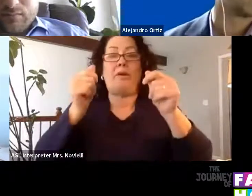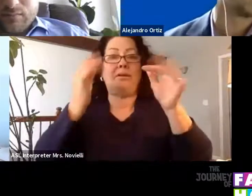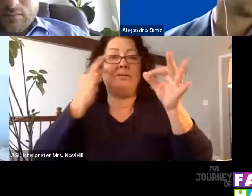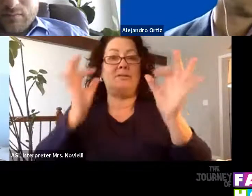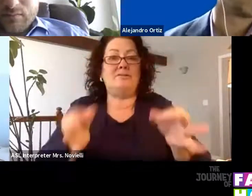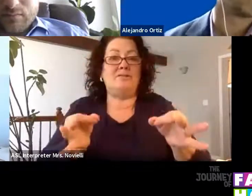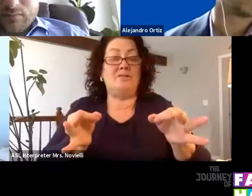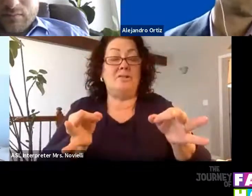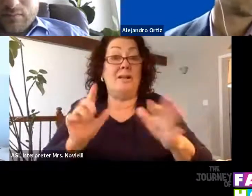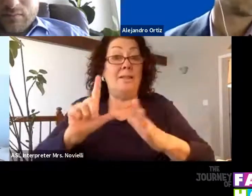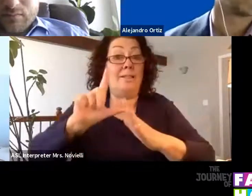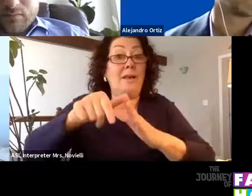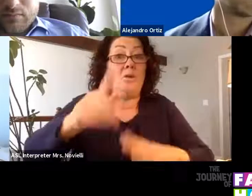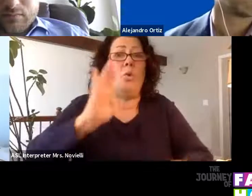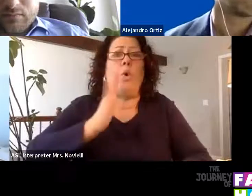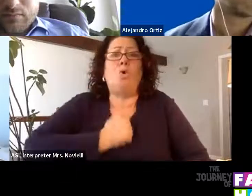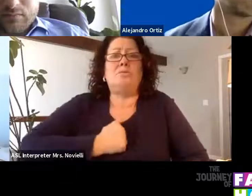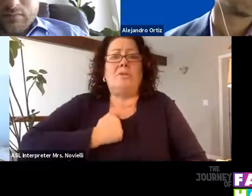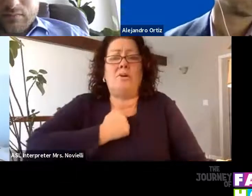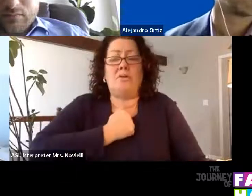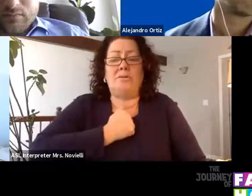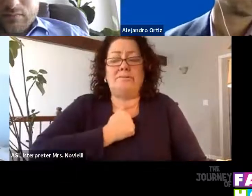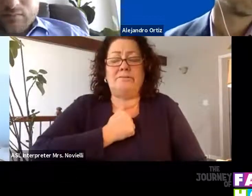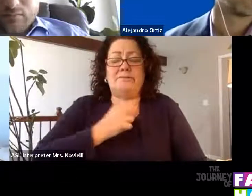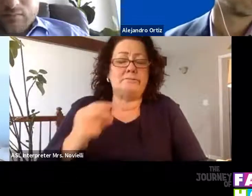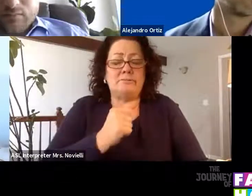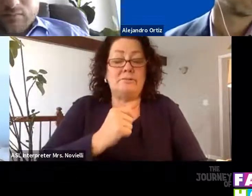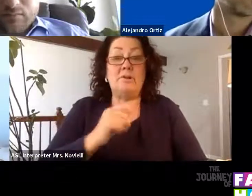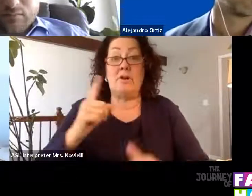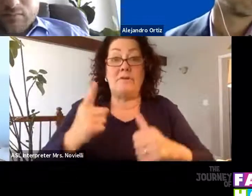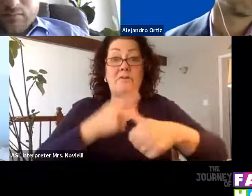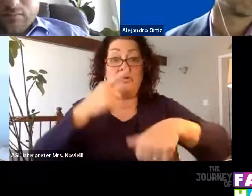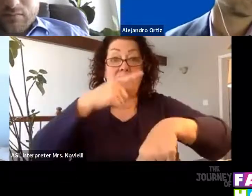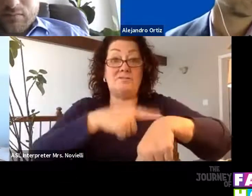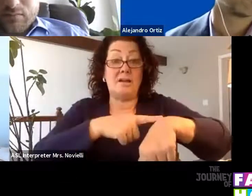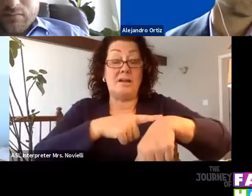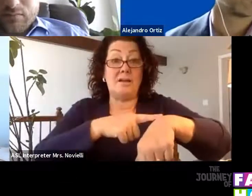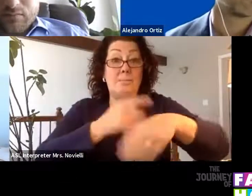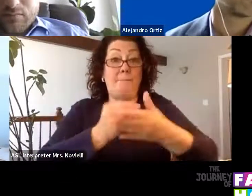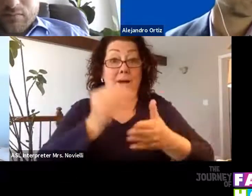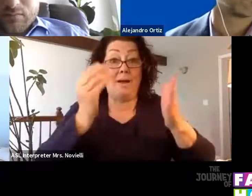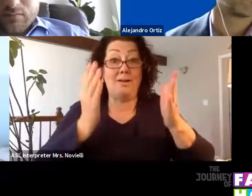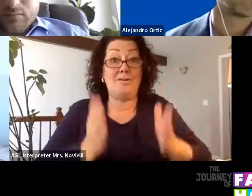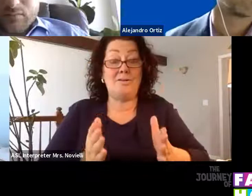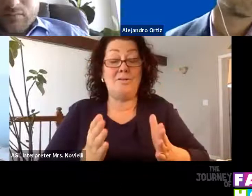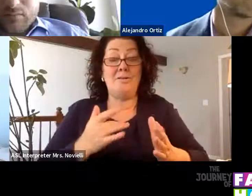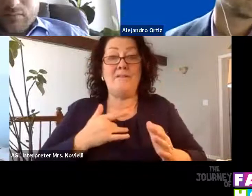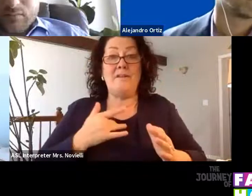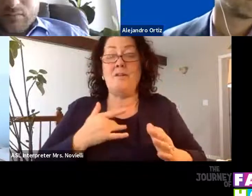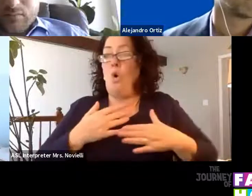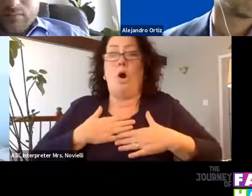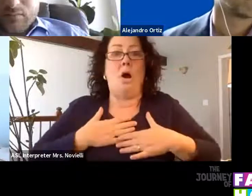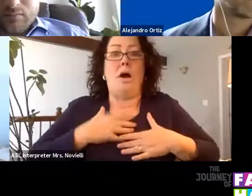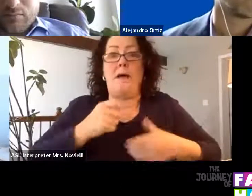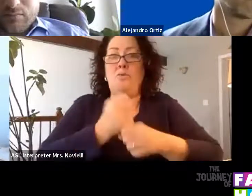you'll regret, because first time homebuyers especially, you know, they get this feeling of, oh, well, I gotta